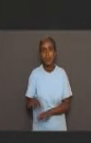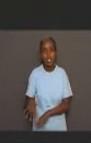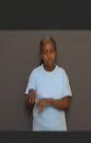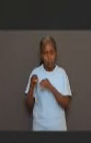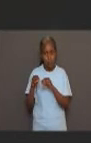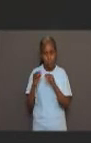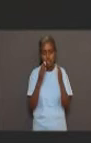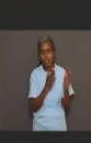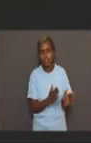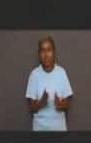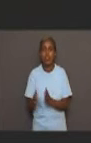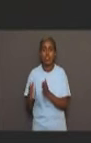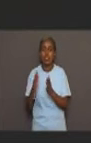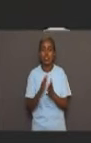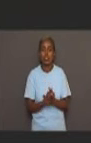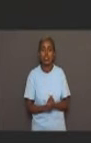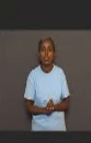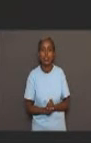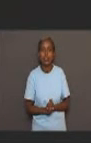Students, let's get ready.